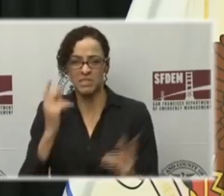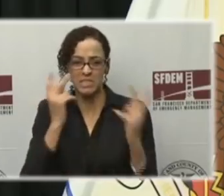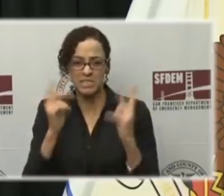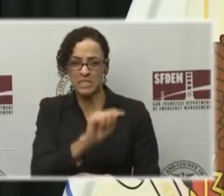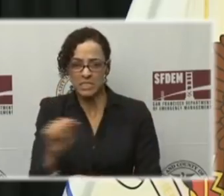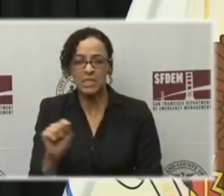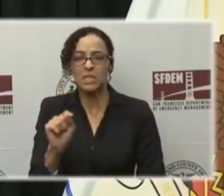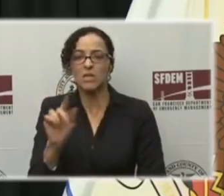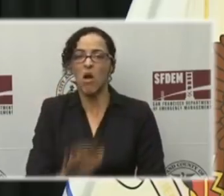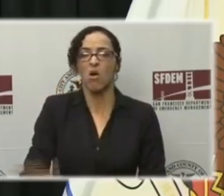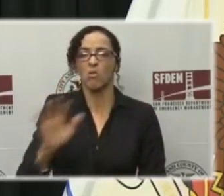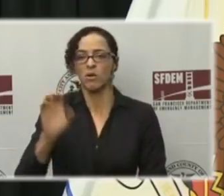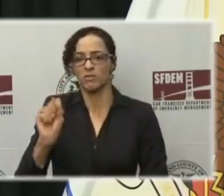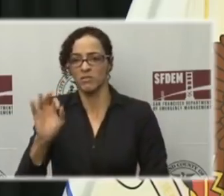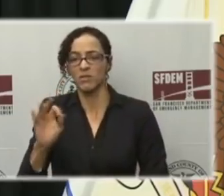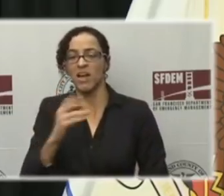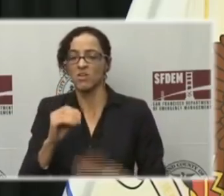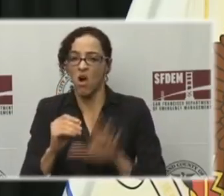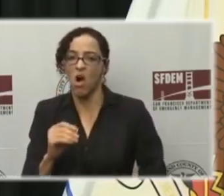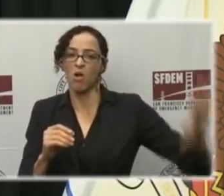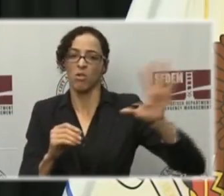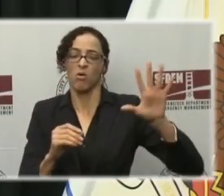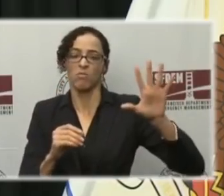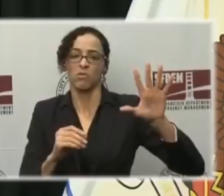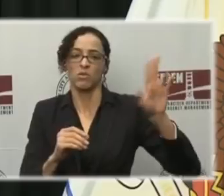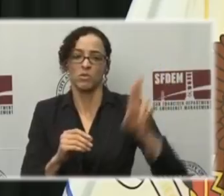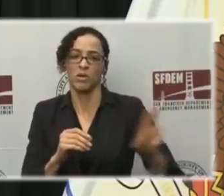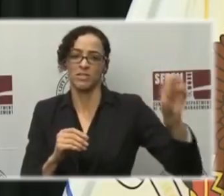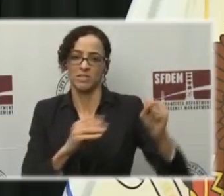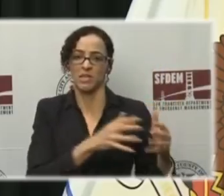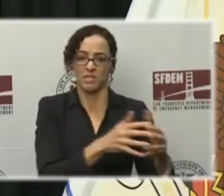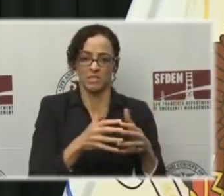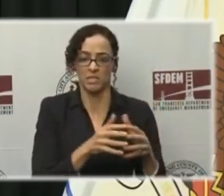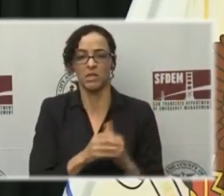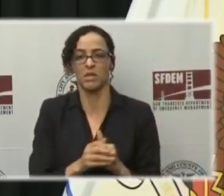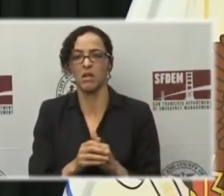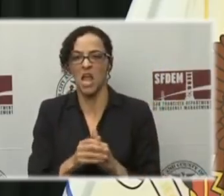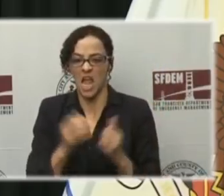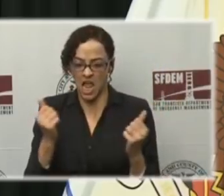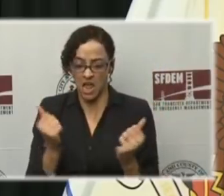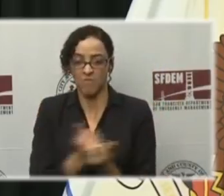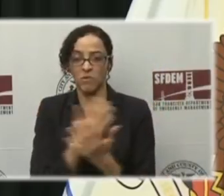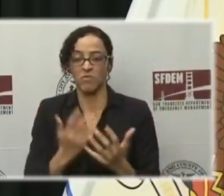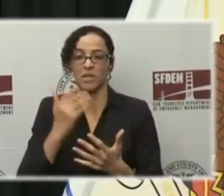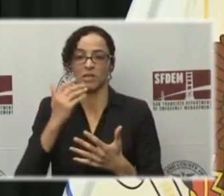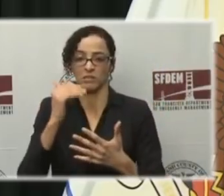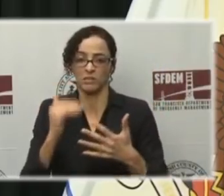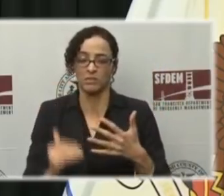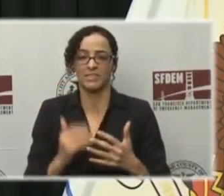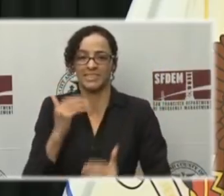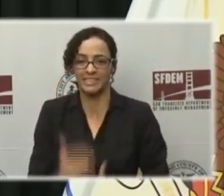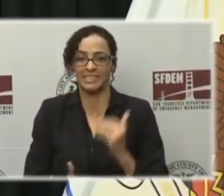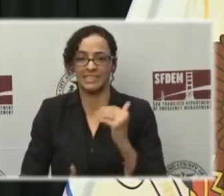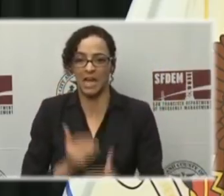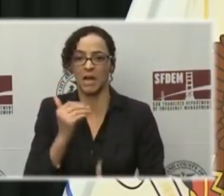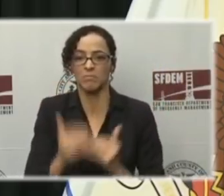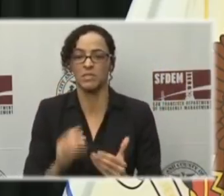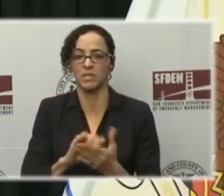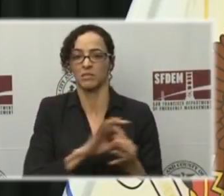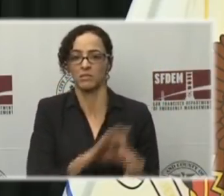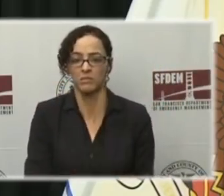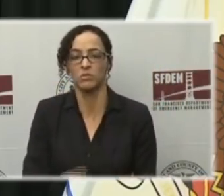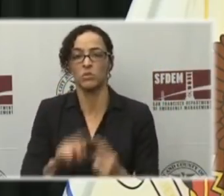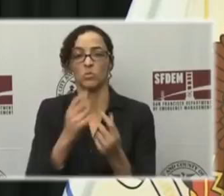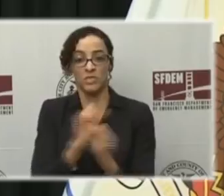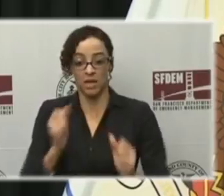taken significant steps has everything to do with saving lives and protecting public health,